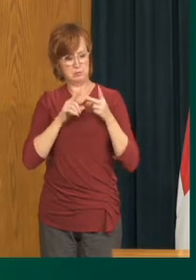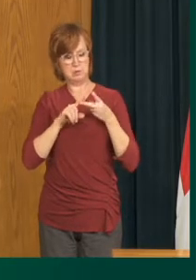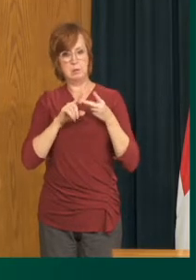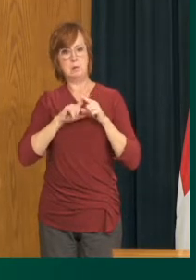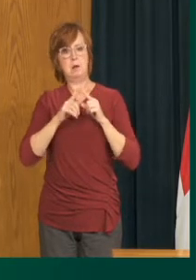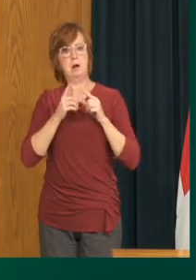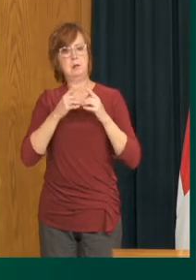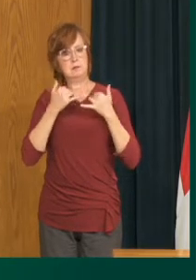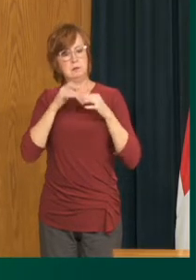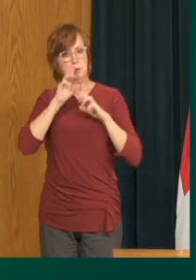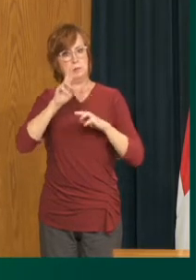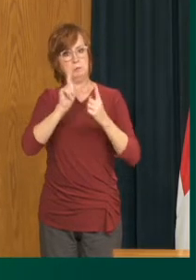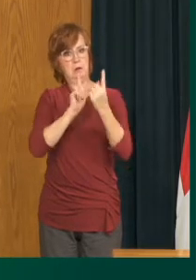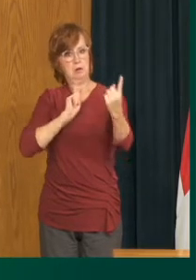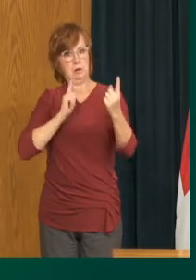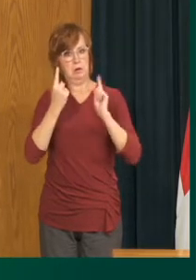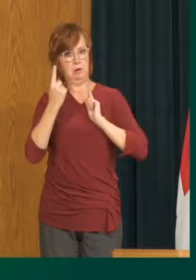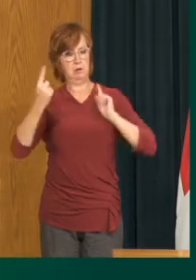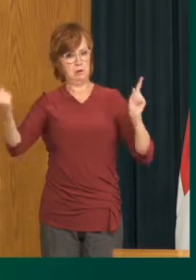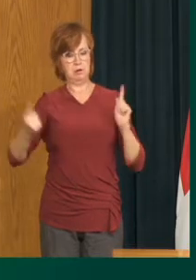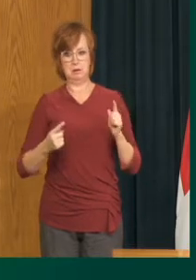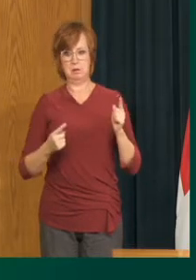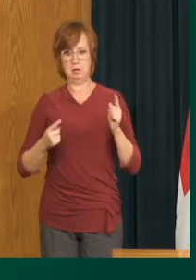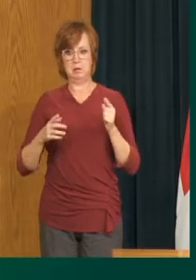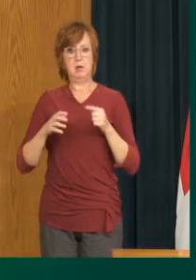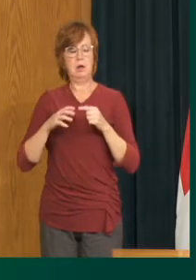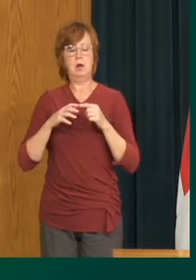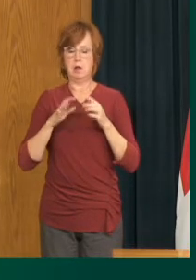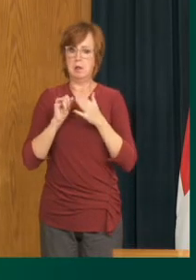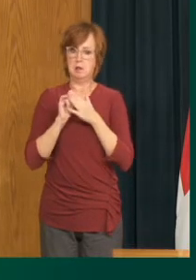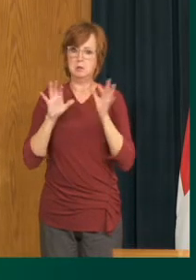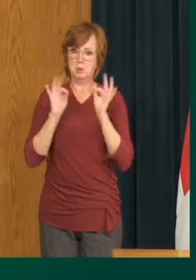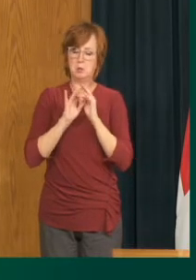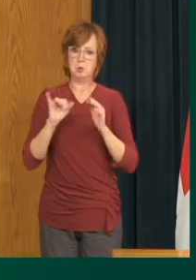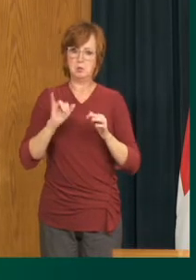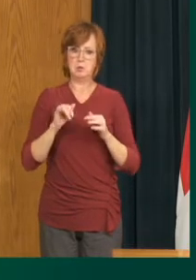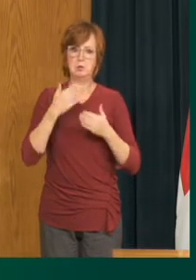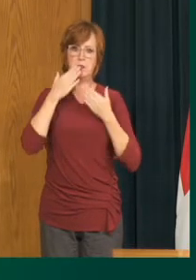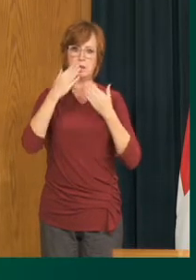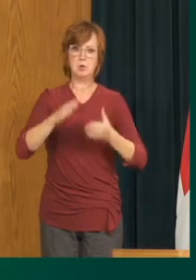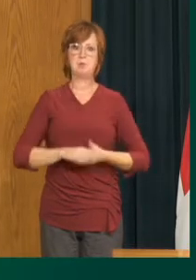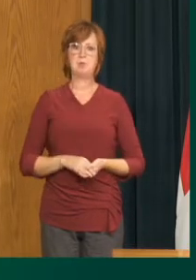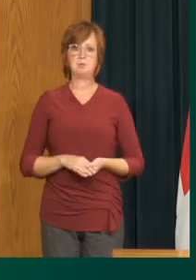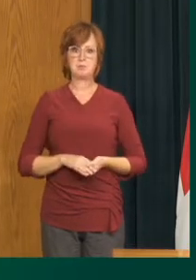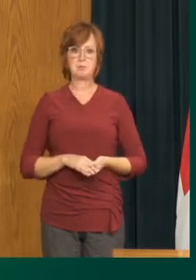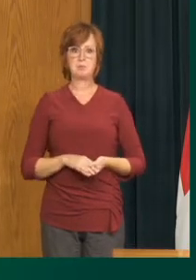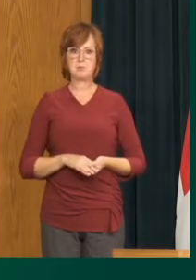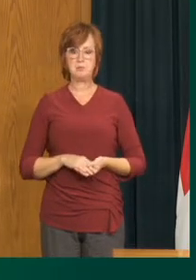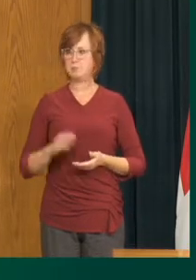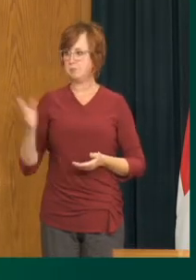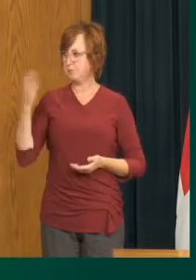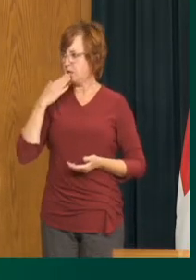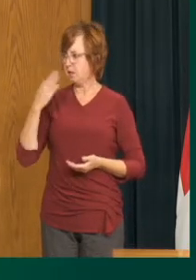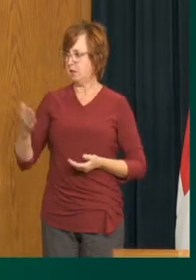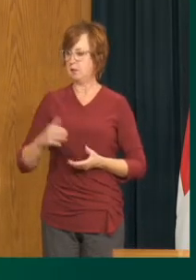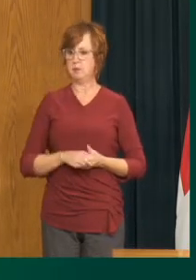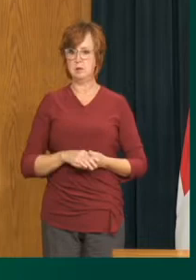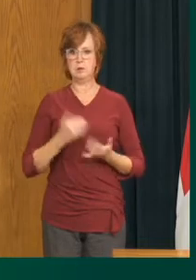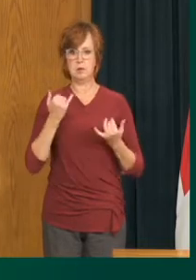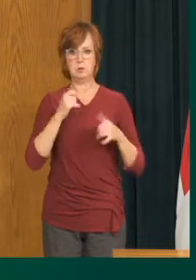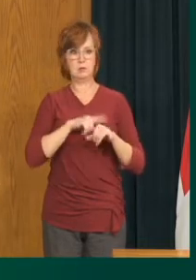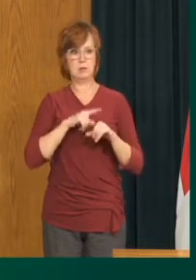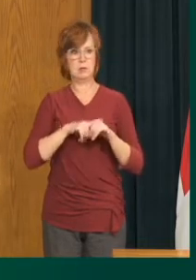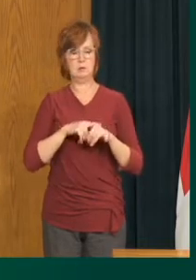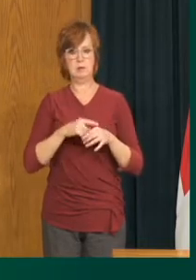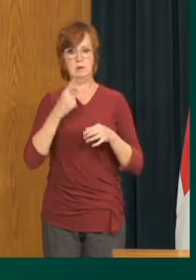of your small, consistent circle, I think is going to be really important as well. Thank you. Thank you, Premier. Thank you, Doctor. We'll now take